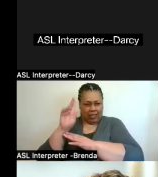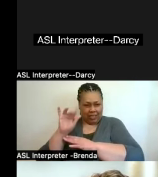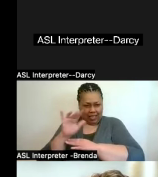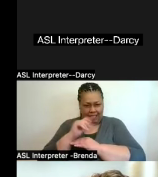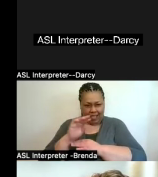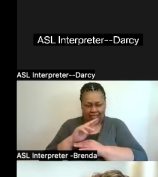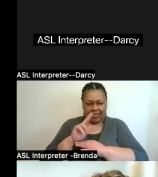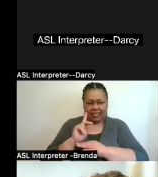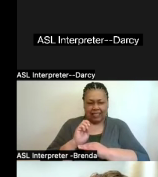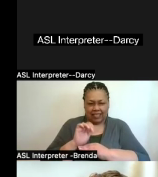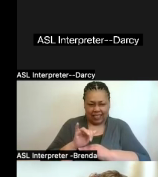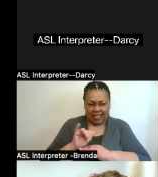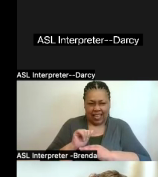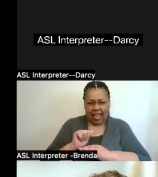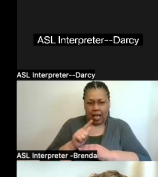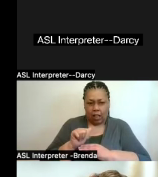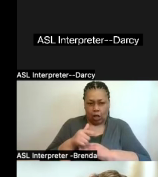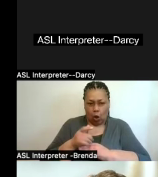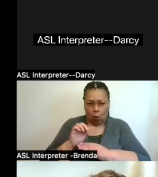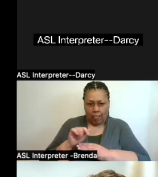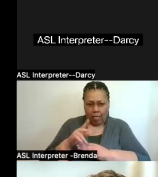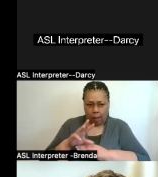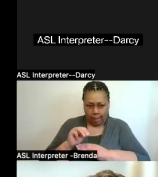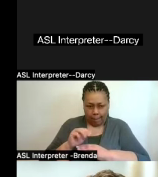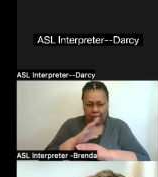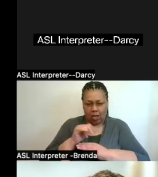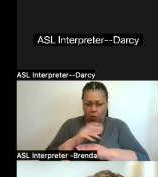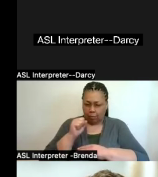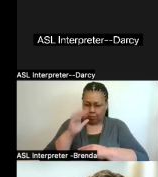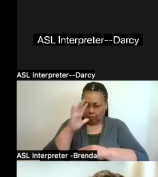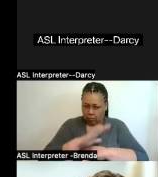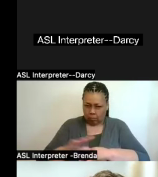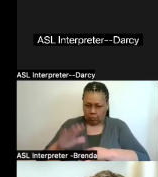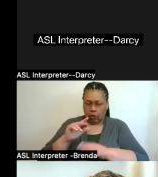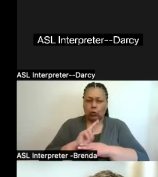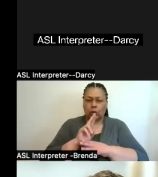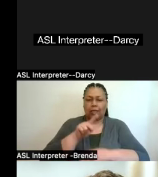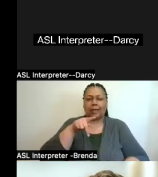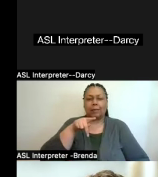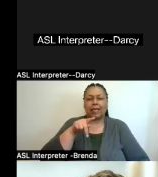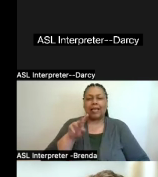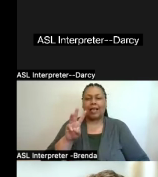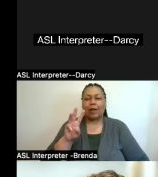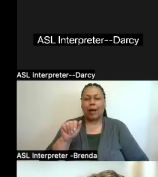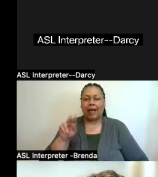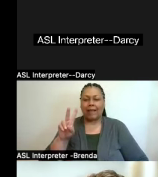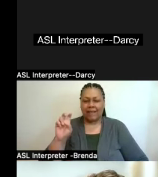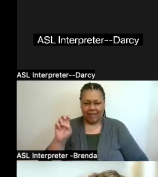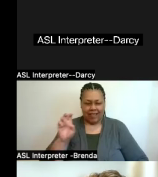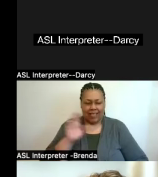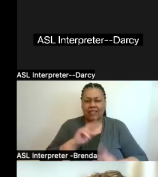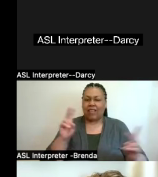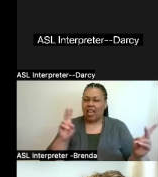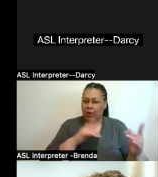So it will make its earthquake detections and its magnitude estimates using the P-wave information, and it's quite sensitive.